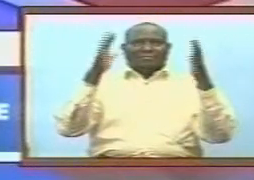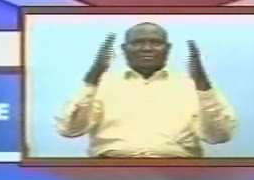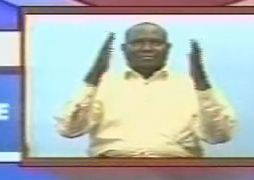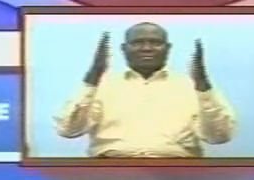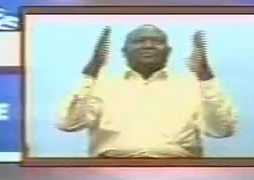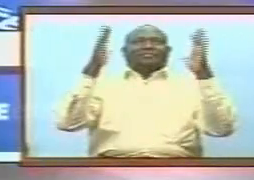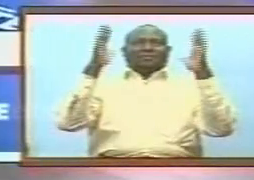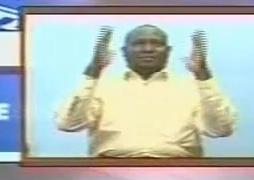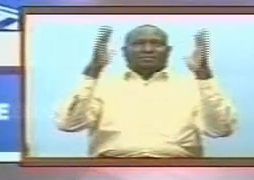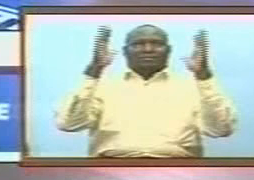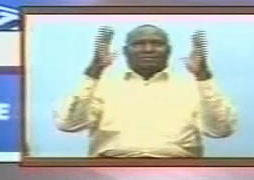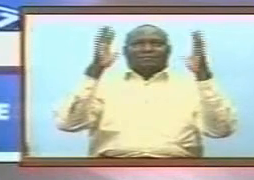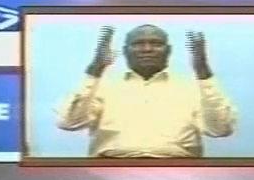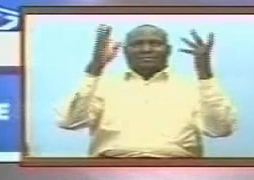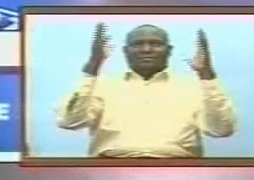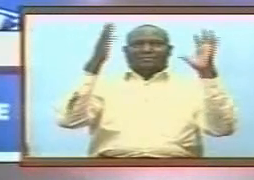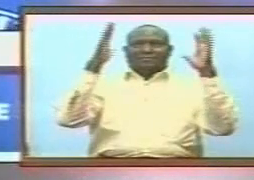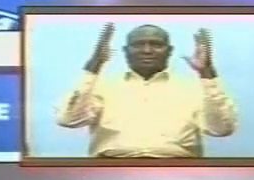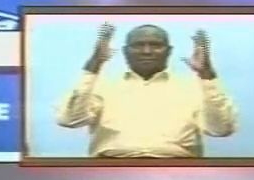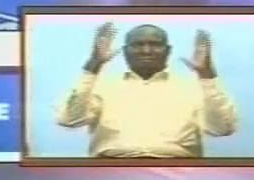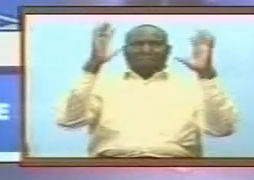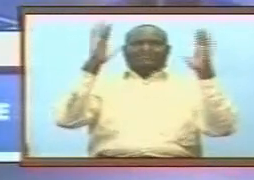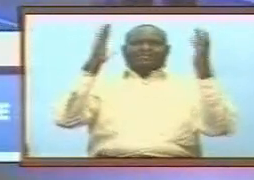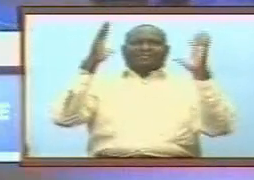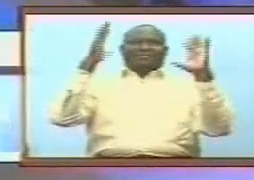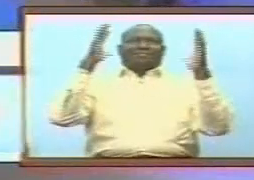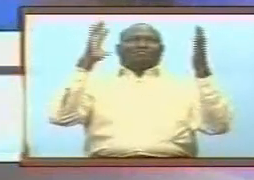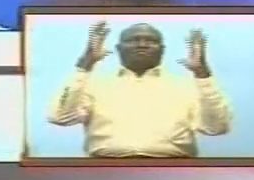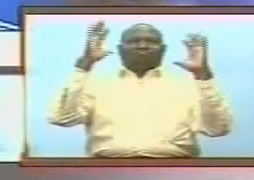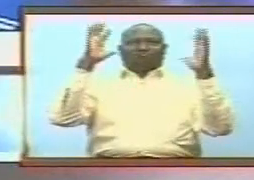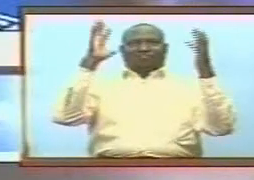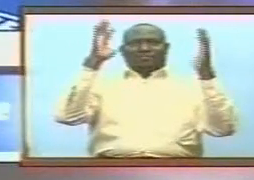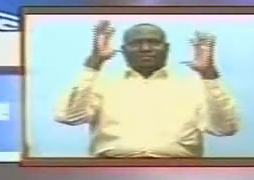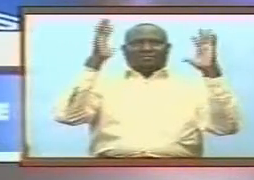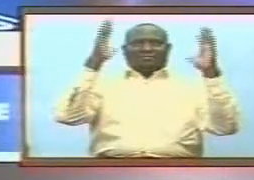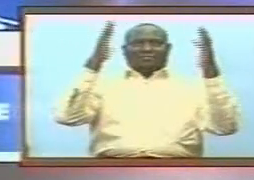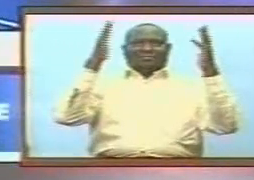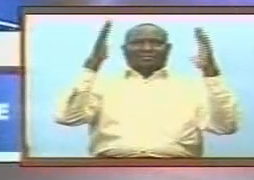Beginning with the option of whether or not to exchange pleasantries